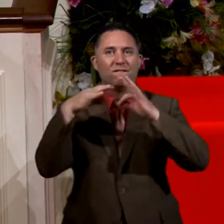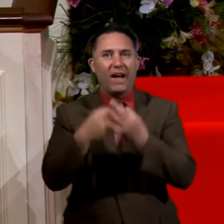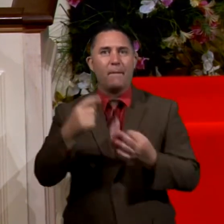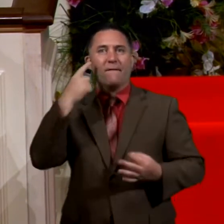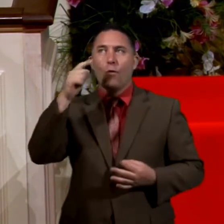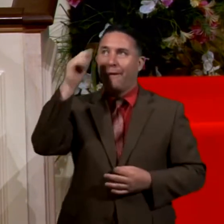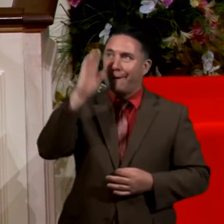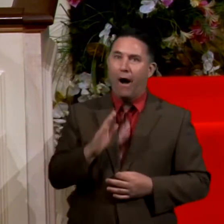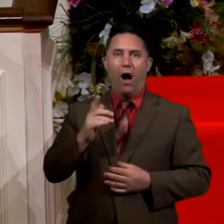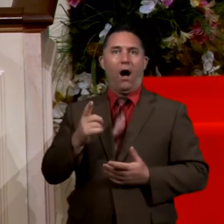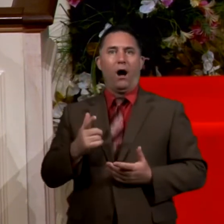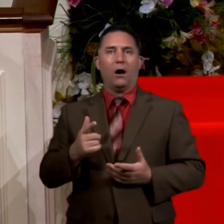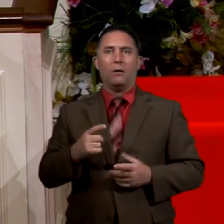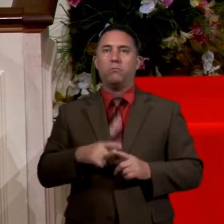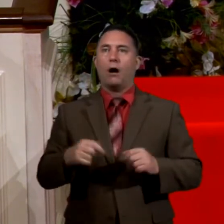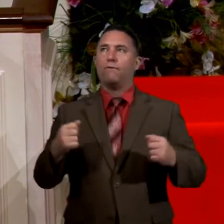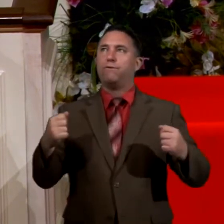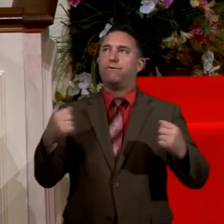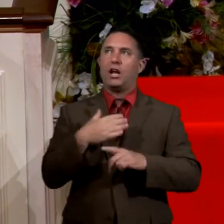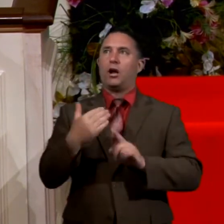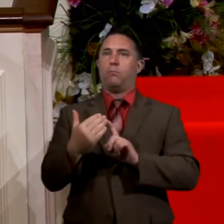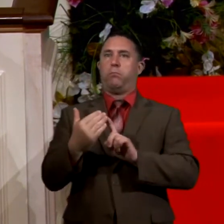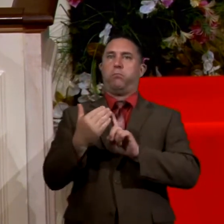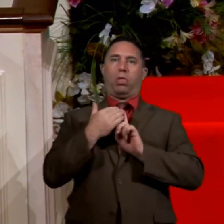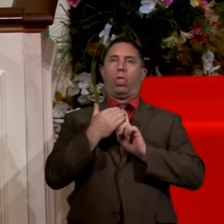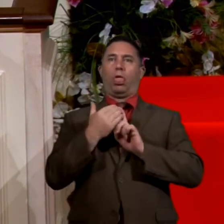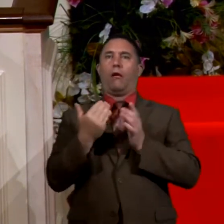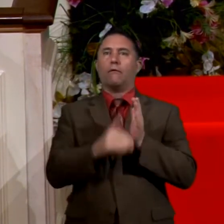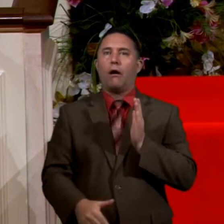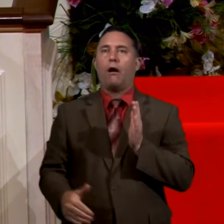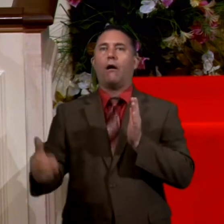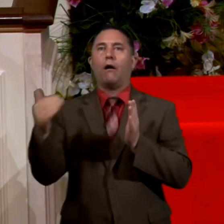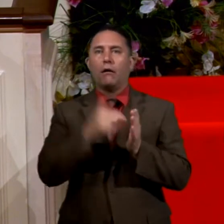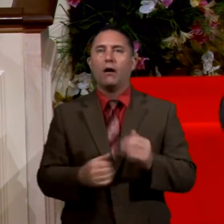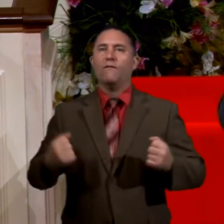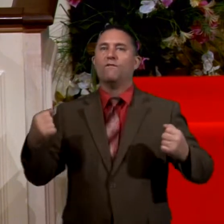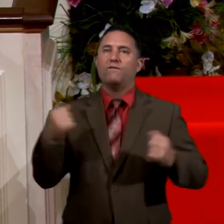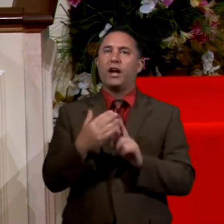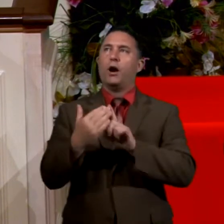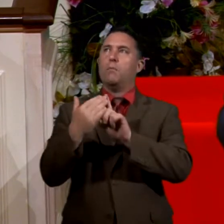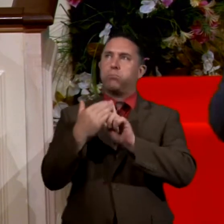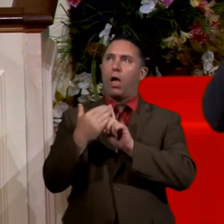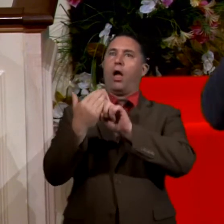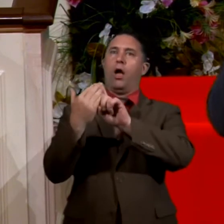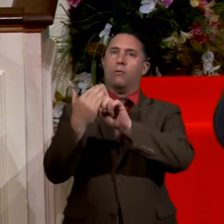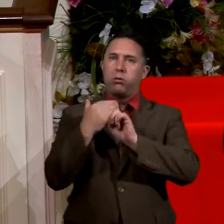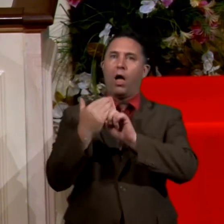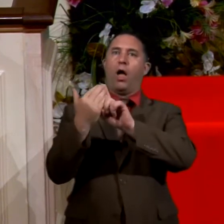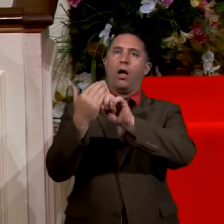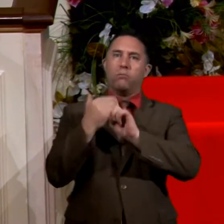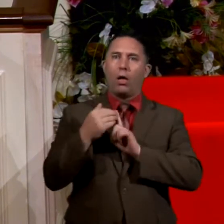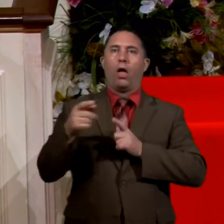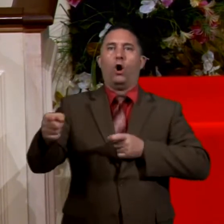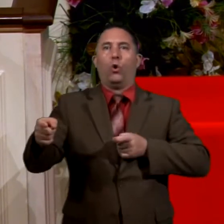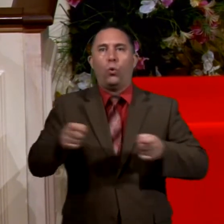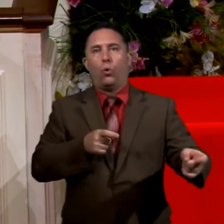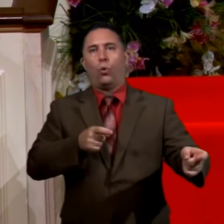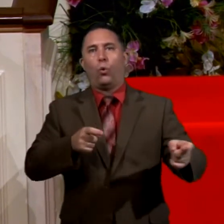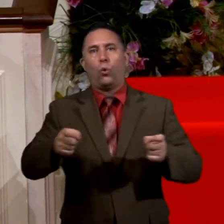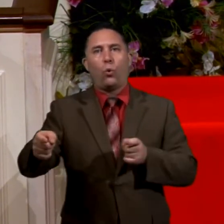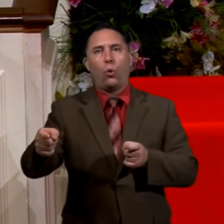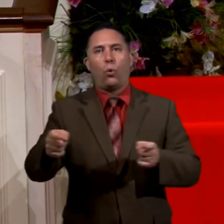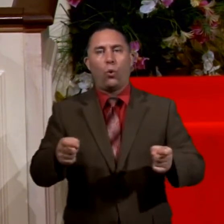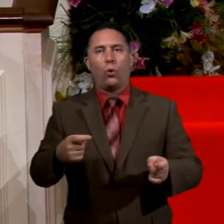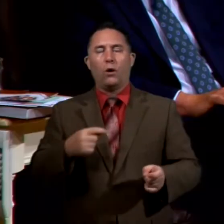sake of God, but fear gripped our heart, and over again, fear will continue to control what